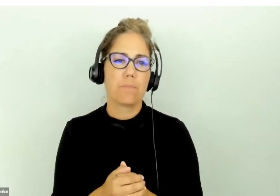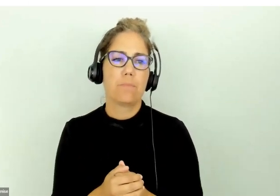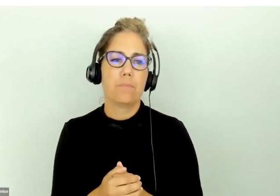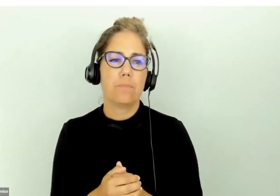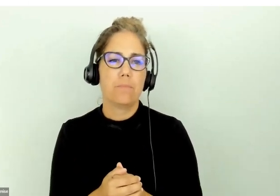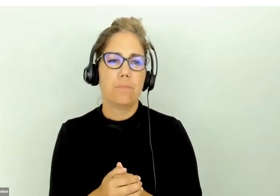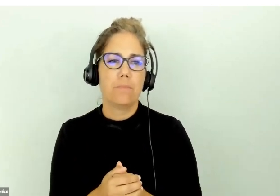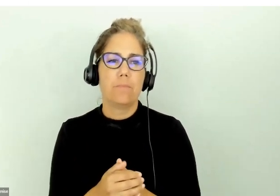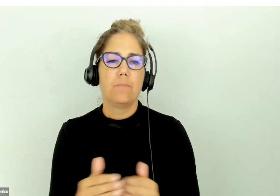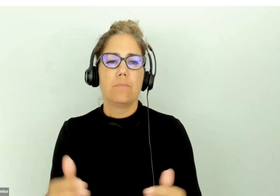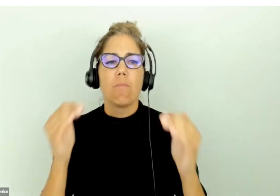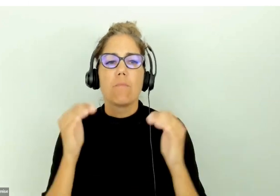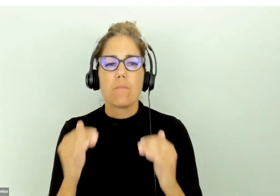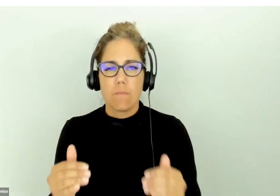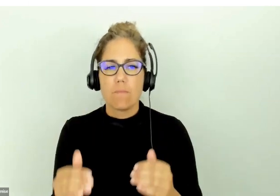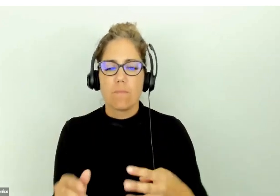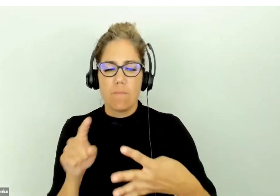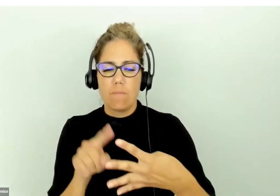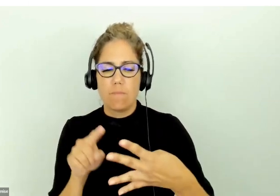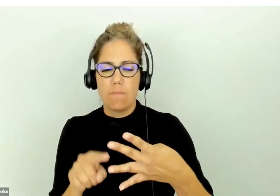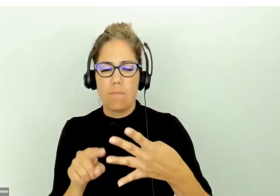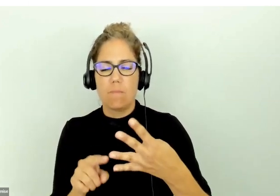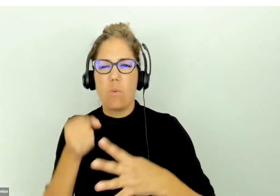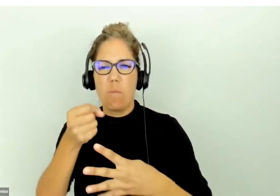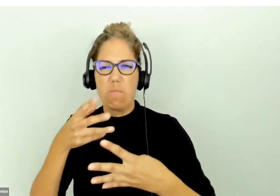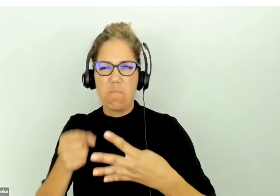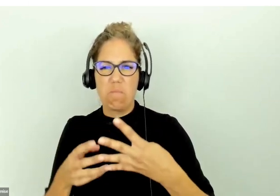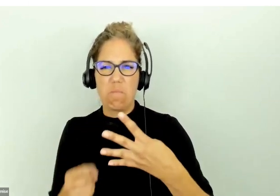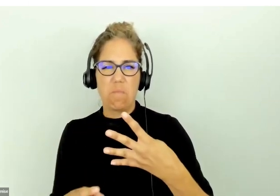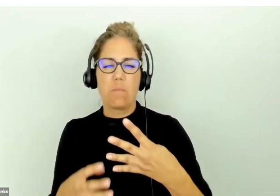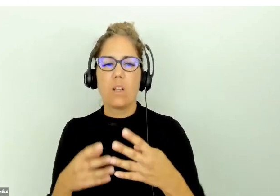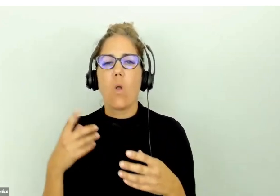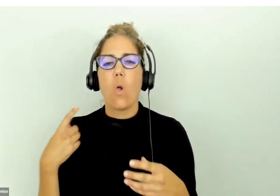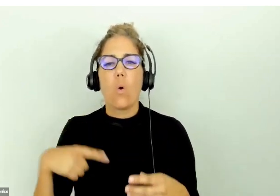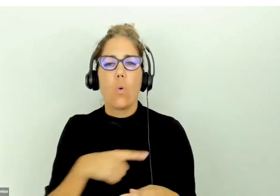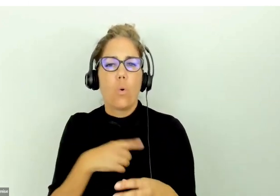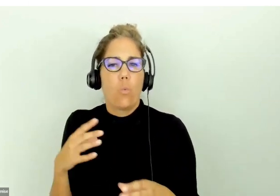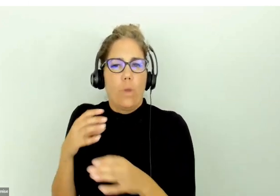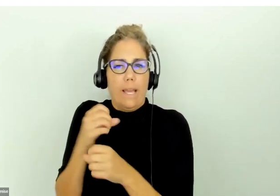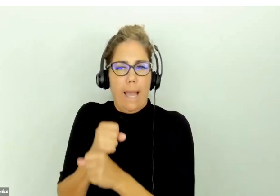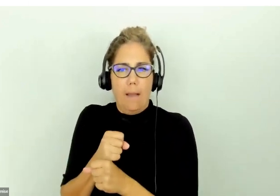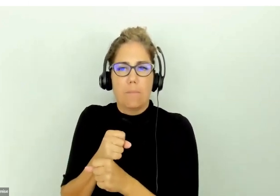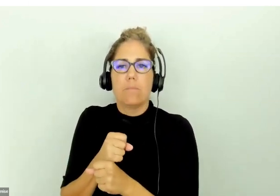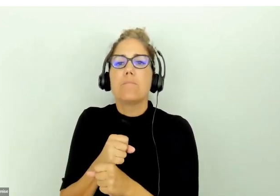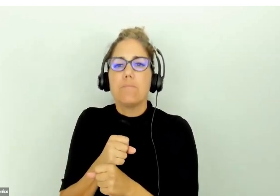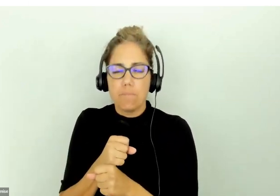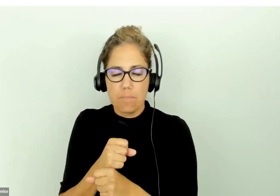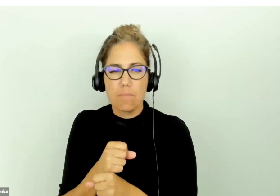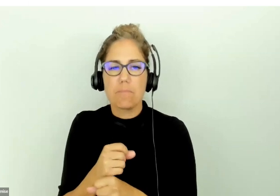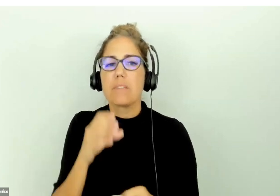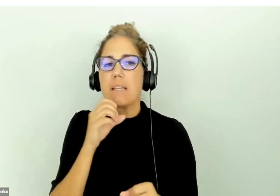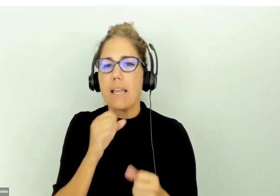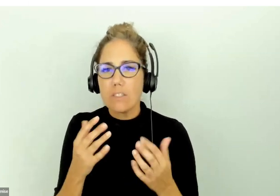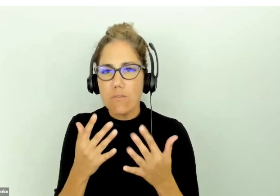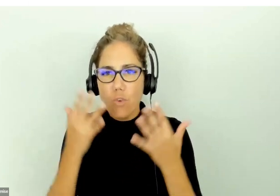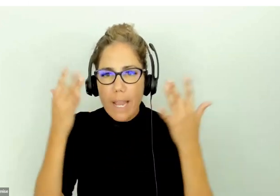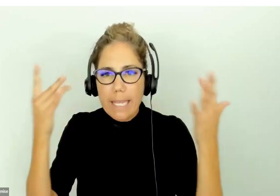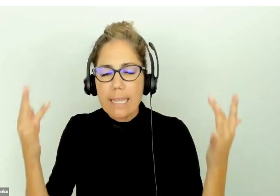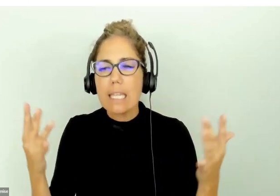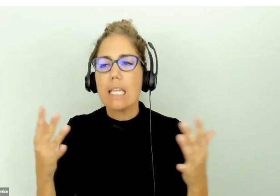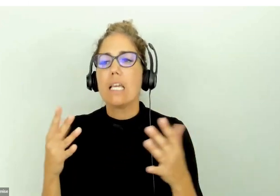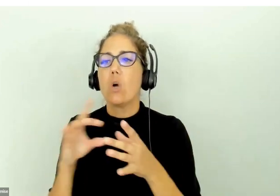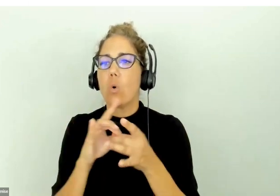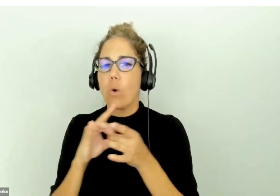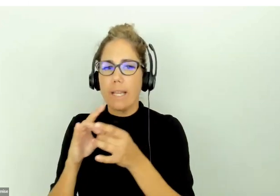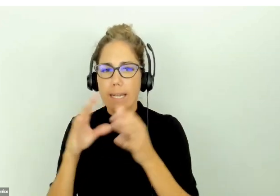So we're now going to walk through each of the 4 domains in the strategic framework. And just to recap briefly, it's age-friendly communities, coordinated housing and